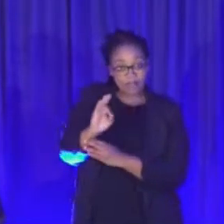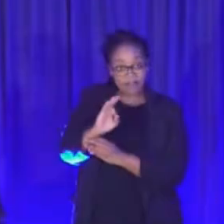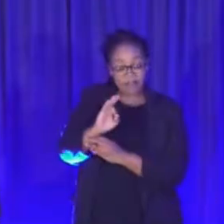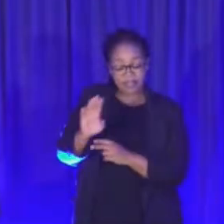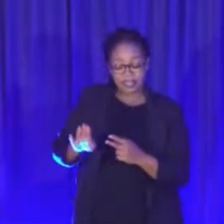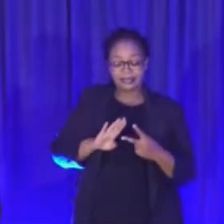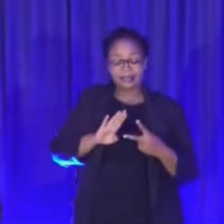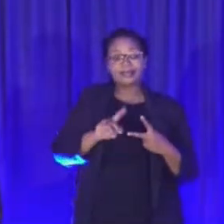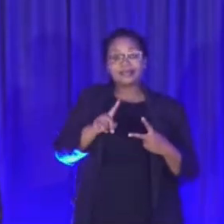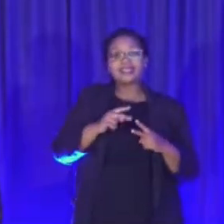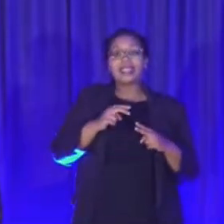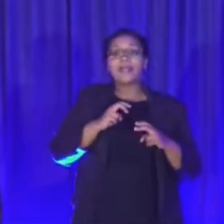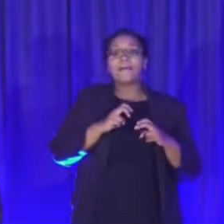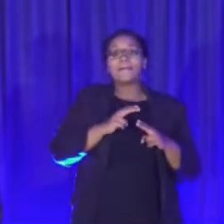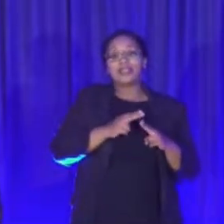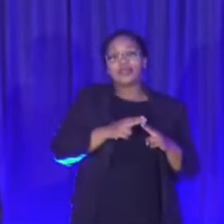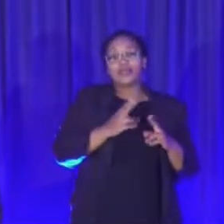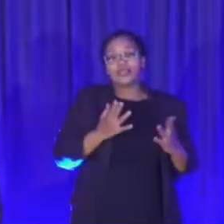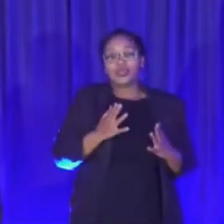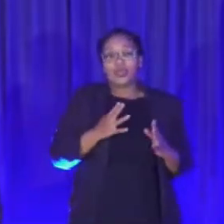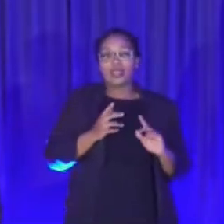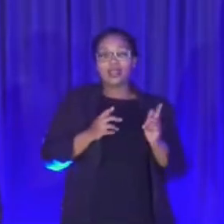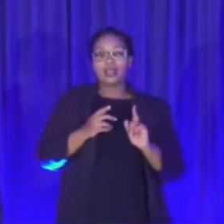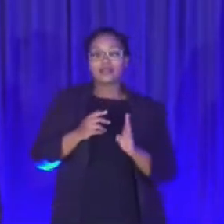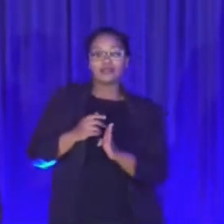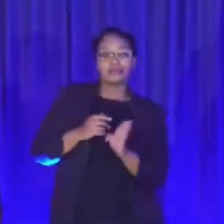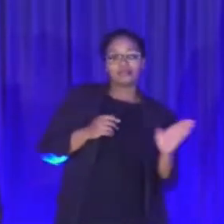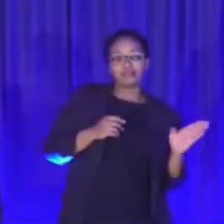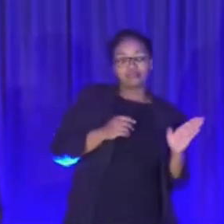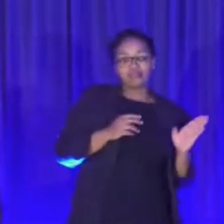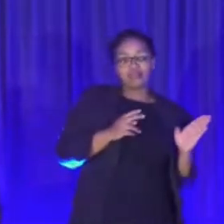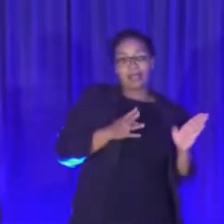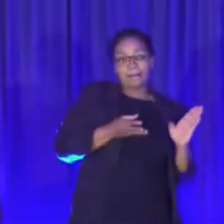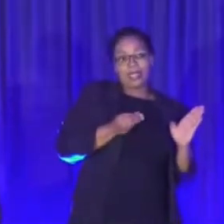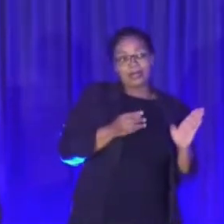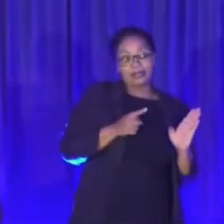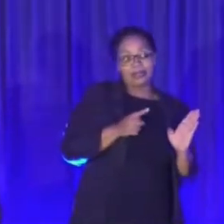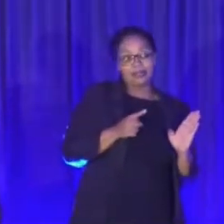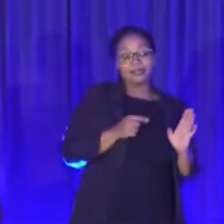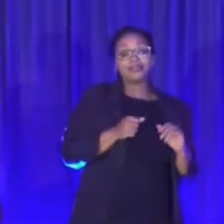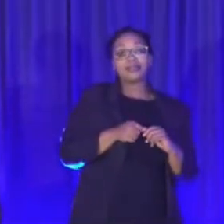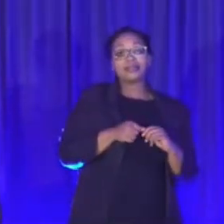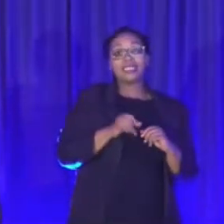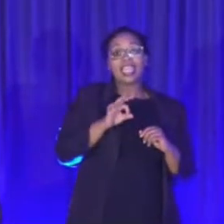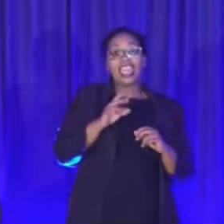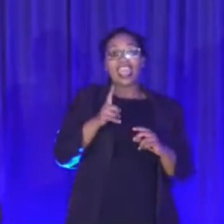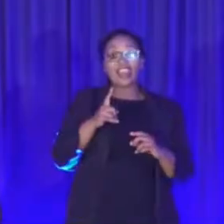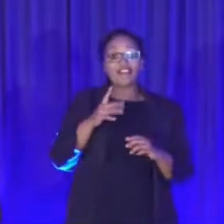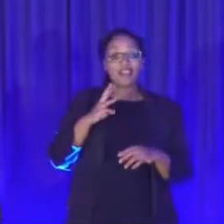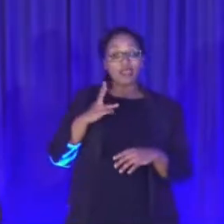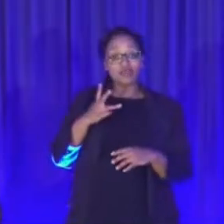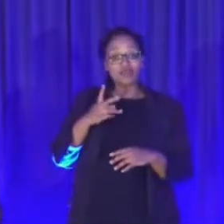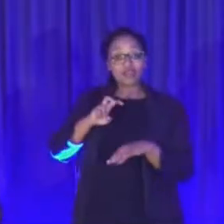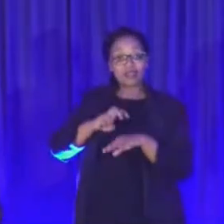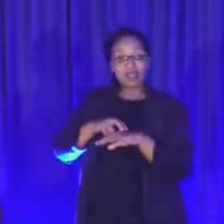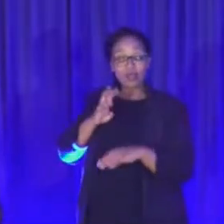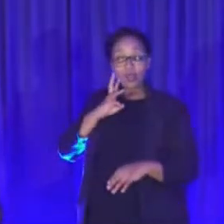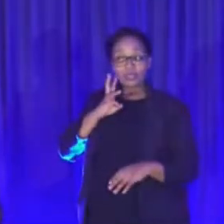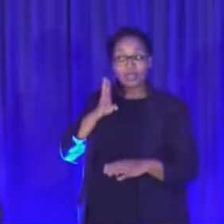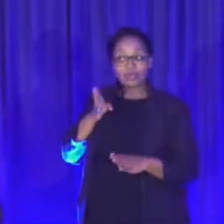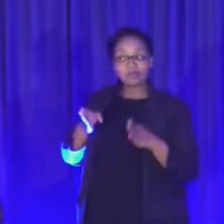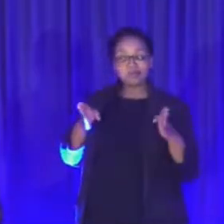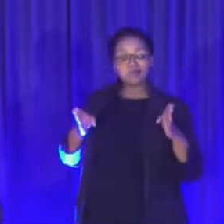are to your left when you go out to the grill. Just turn left and your bathrooms are there. If you are a little thirsty, there are water bottles at the